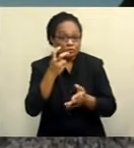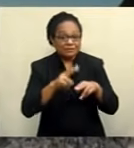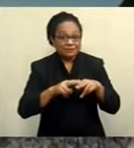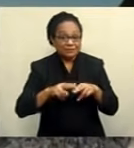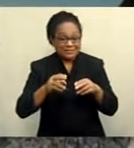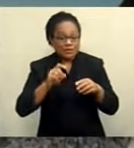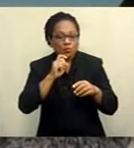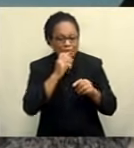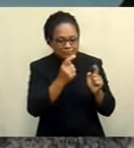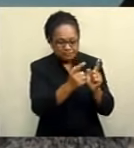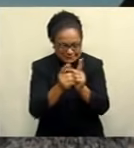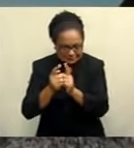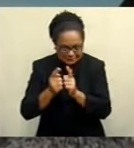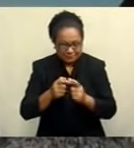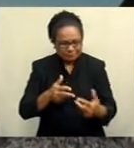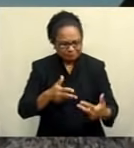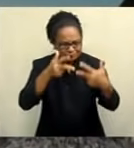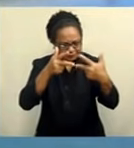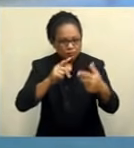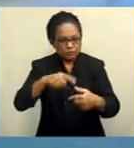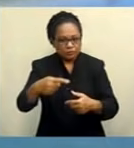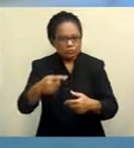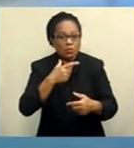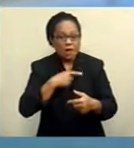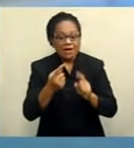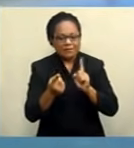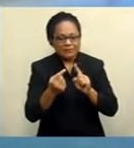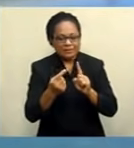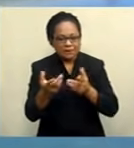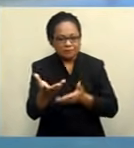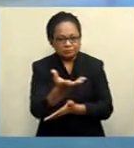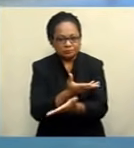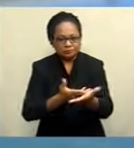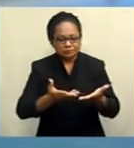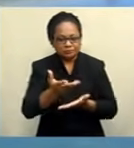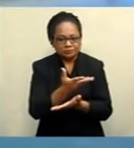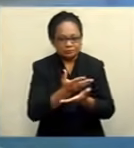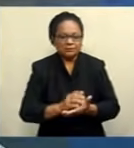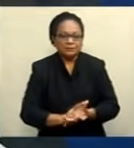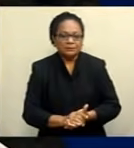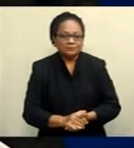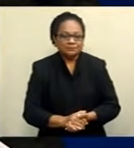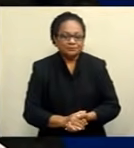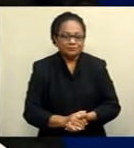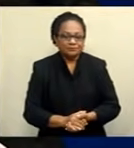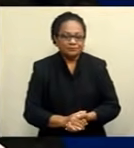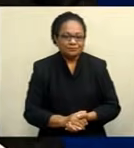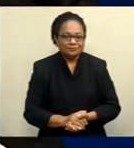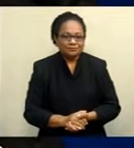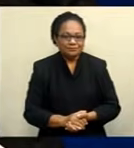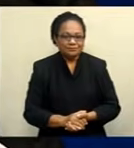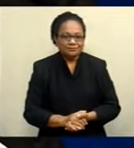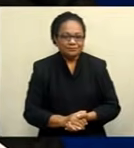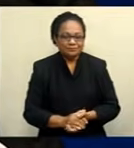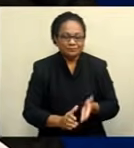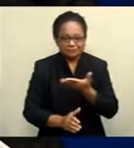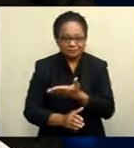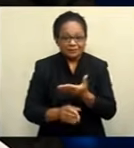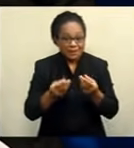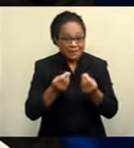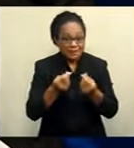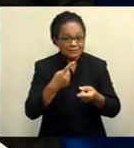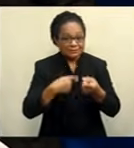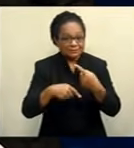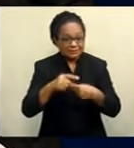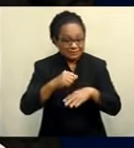with operators in getting their feedback. Felipe Naikaso, FBC News. Here are the latest local exchange rates.